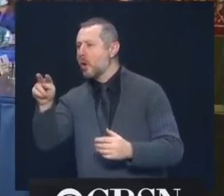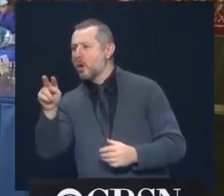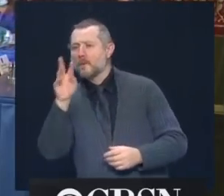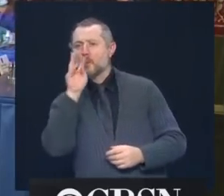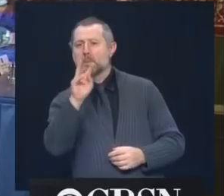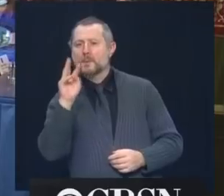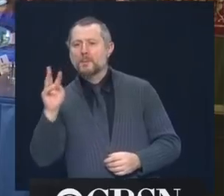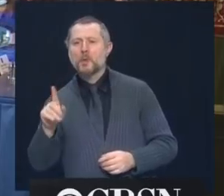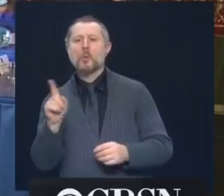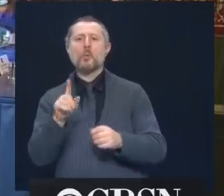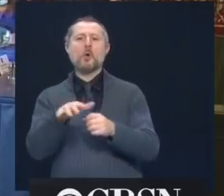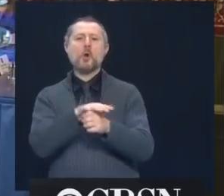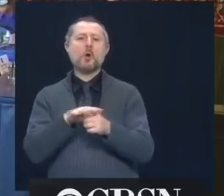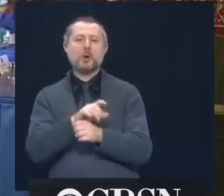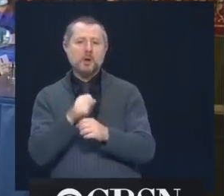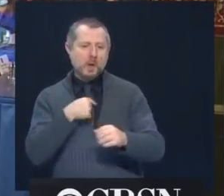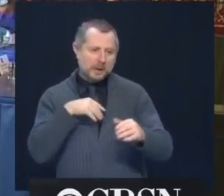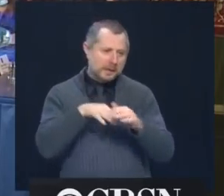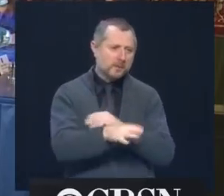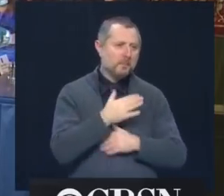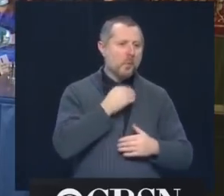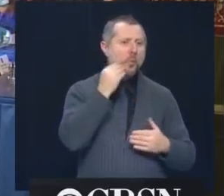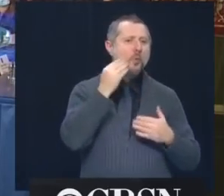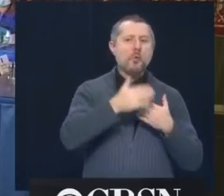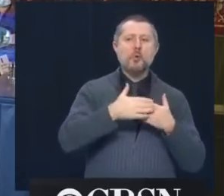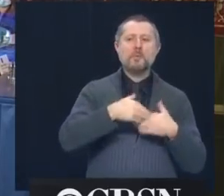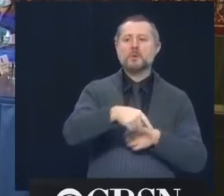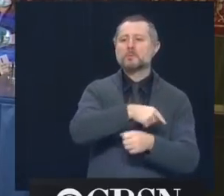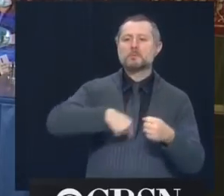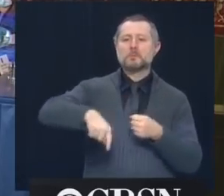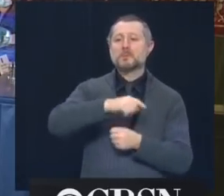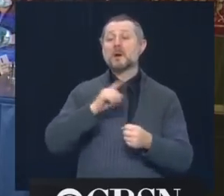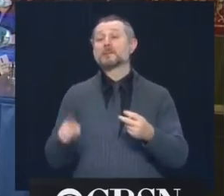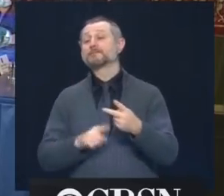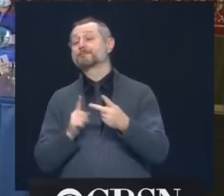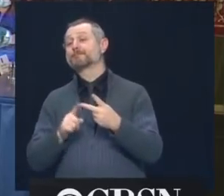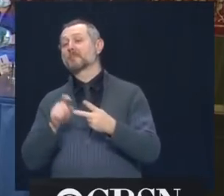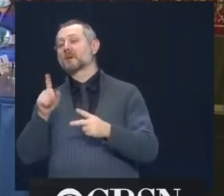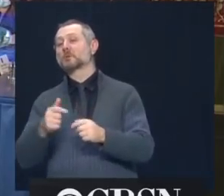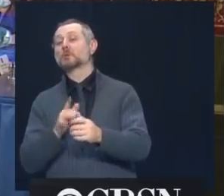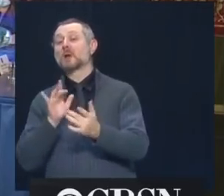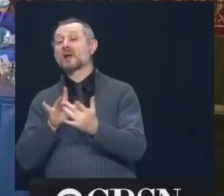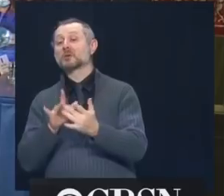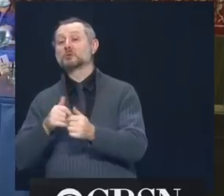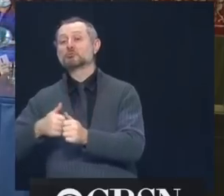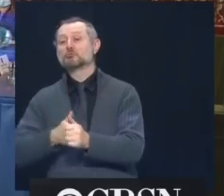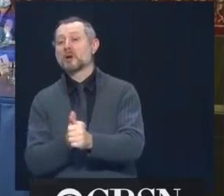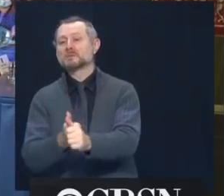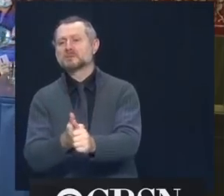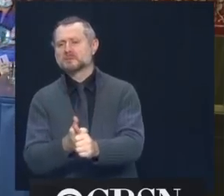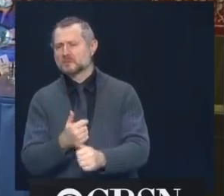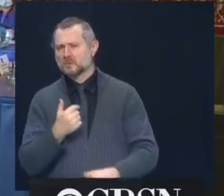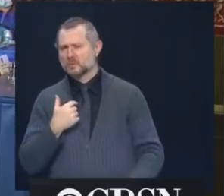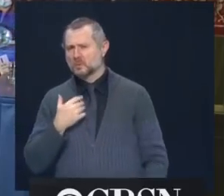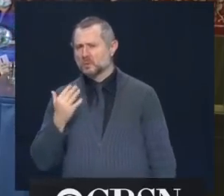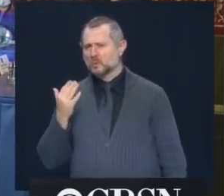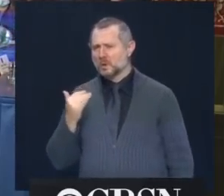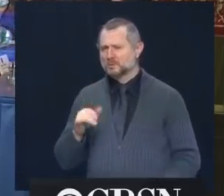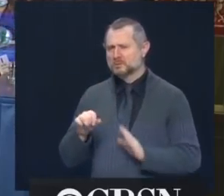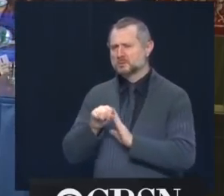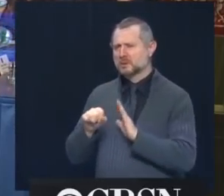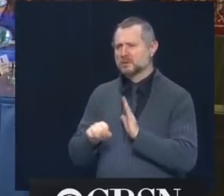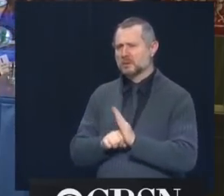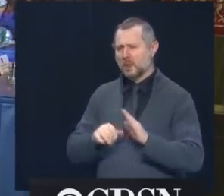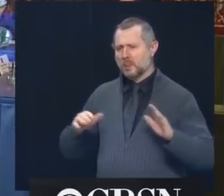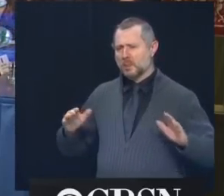vaccinated? And then my second question is on contact tracing data. Is there a reason why the state hasn't released any